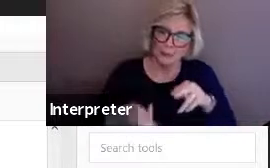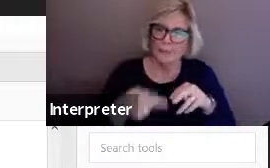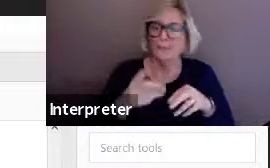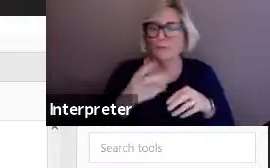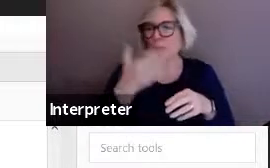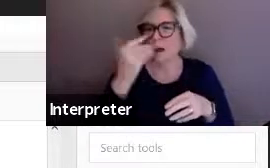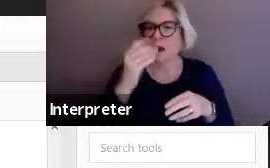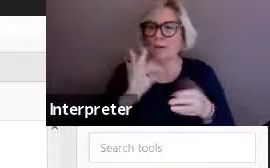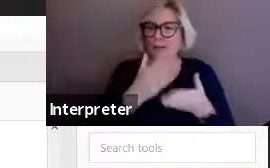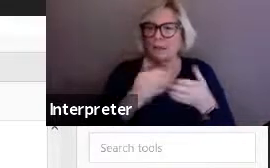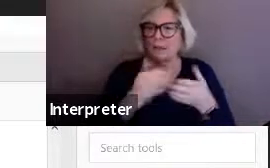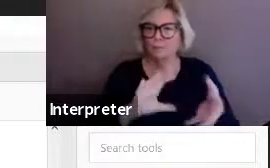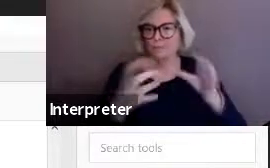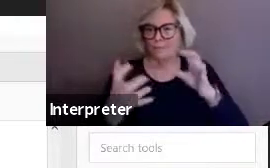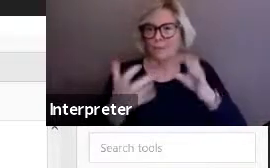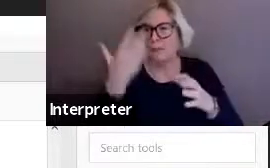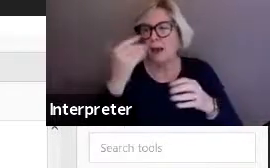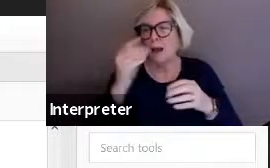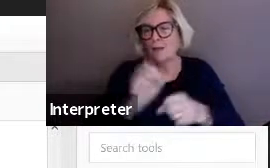some disruptions caused by the